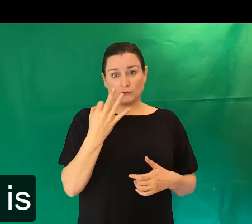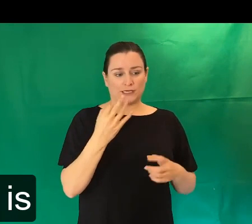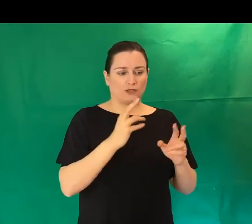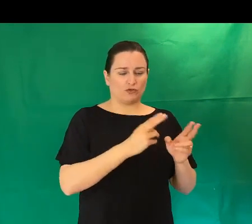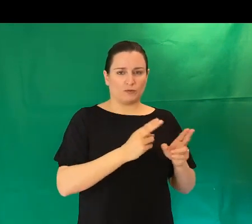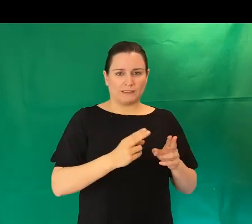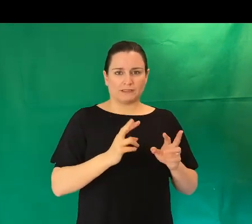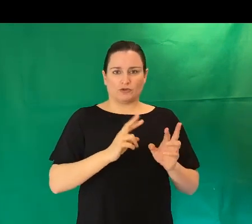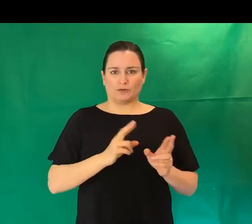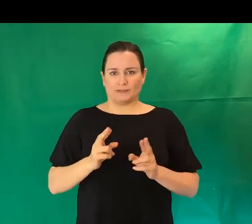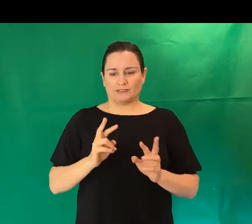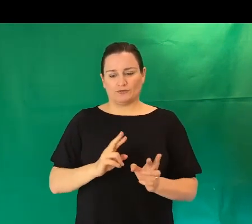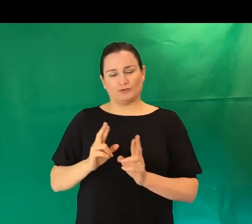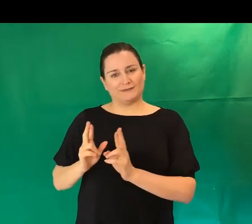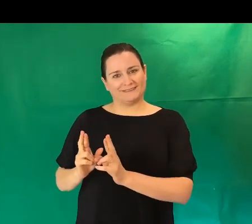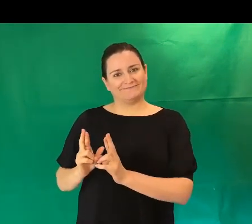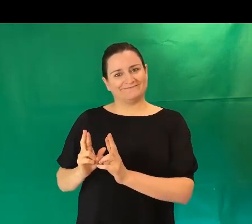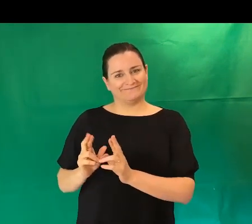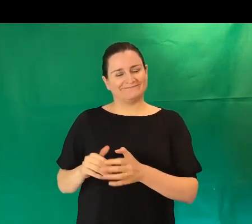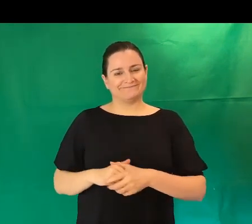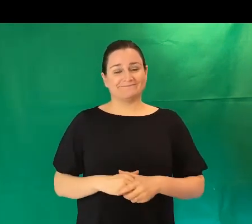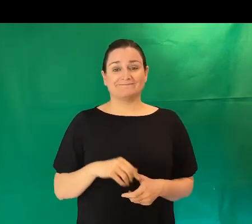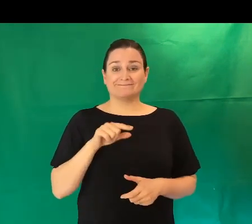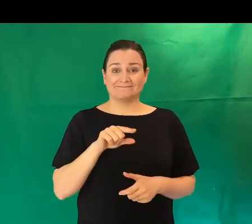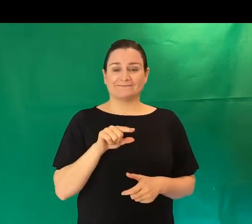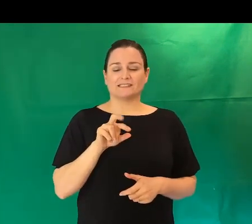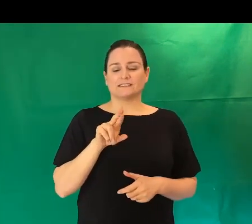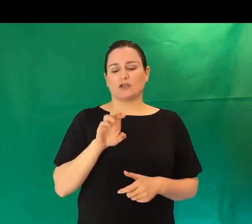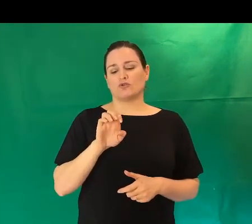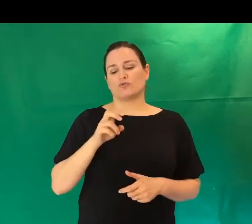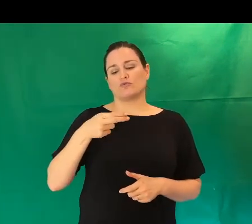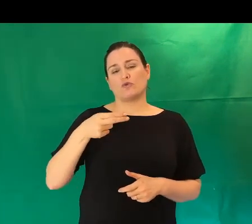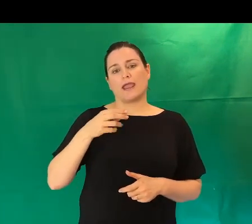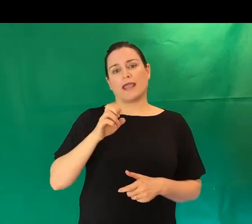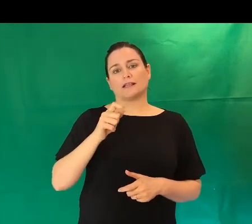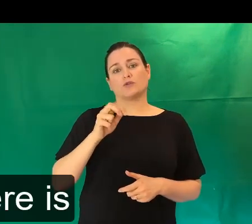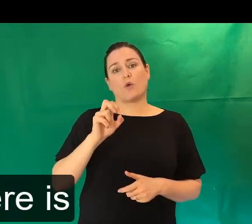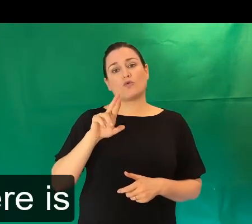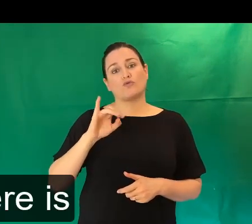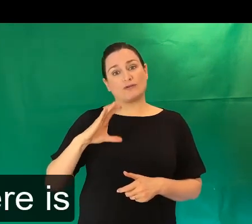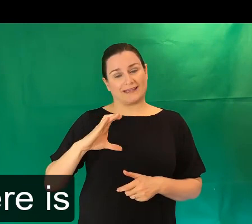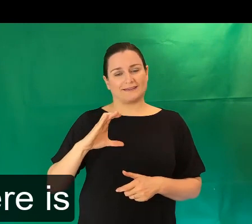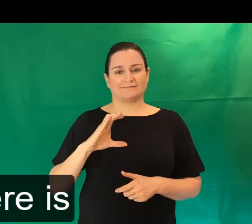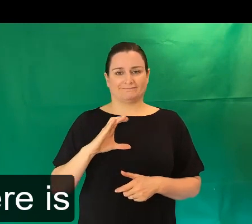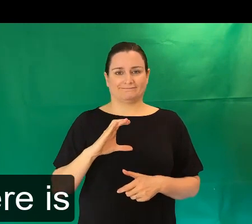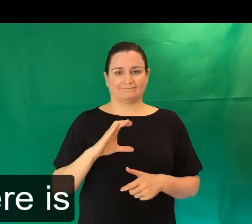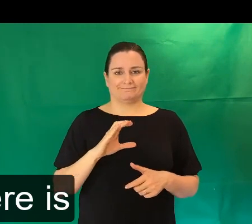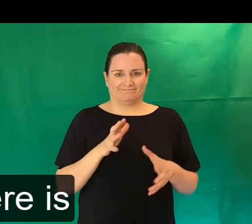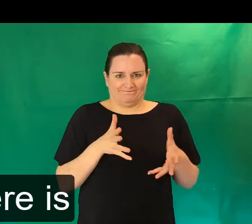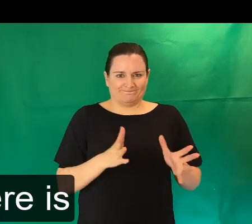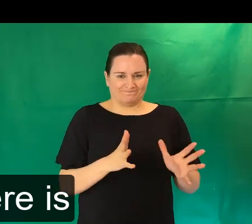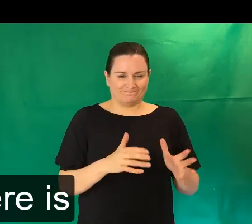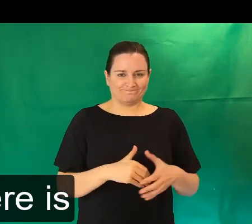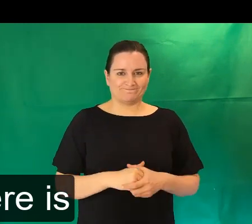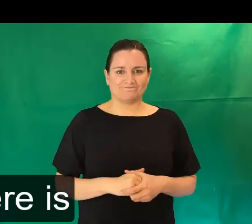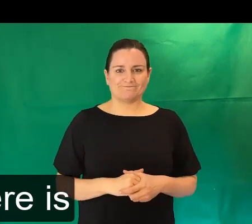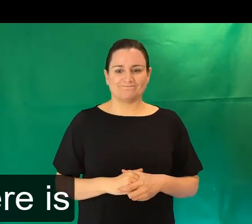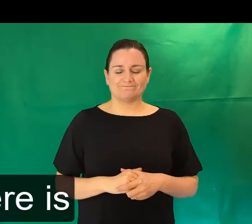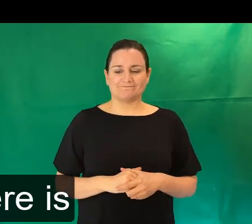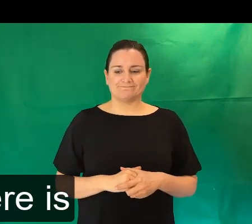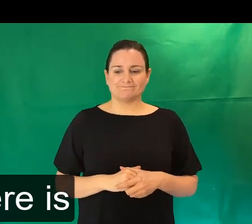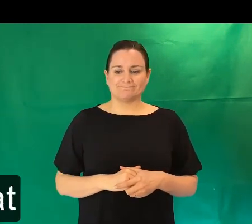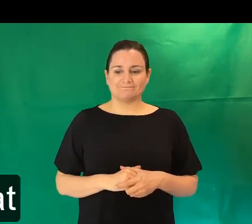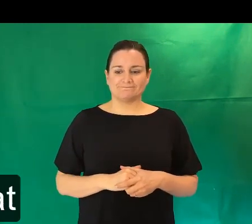which we, of course, know is a rhetoric device. The hand-shaped house, just show